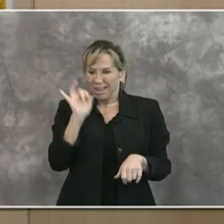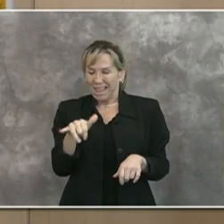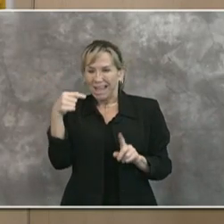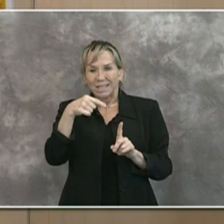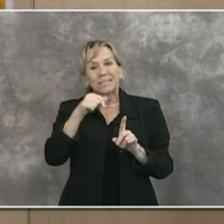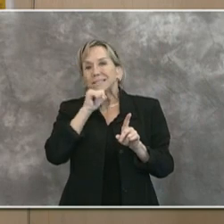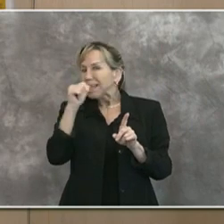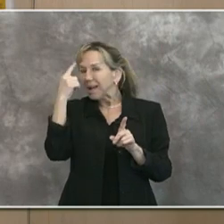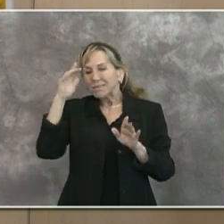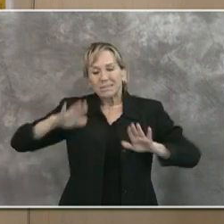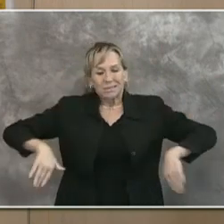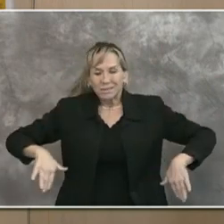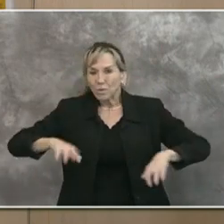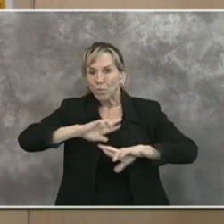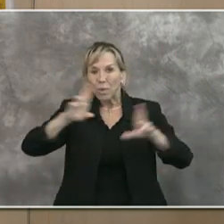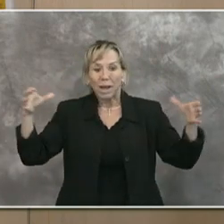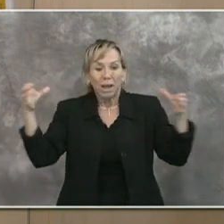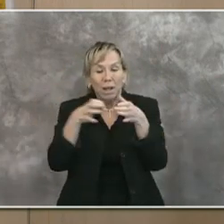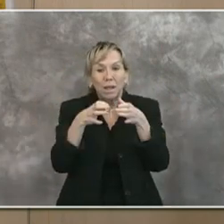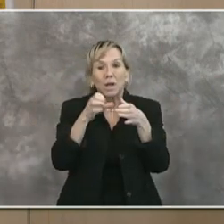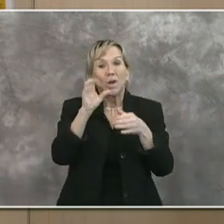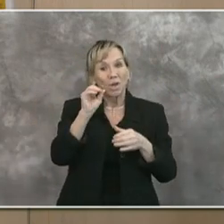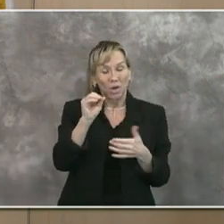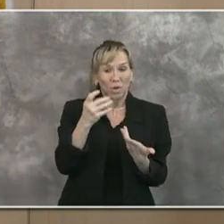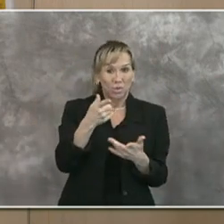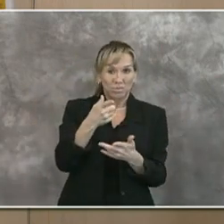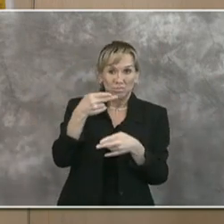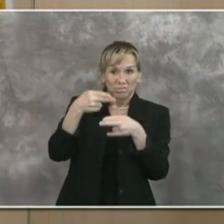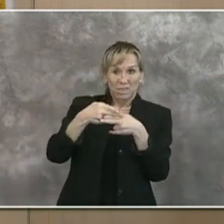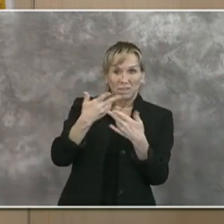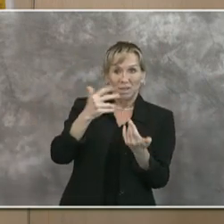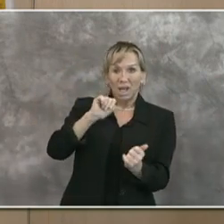So individuals coming down from other